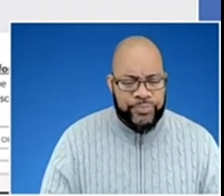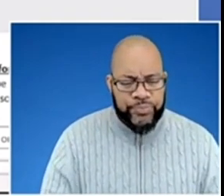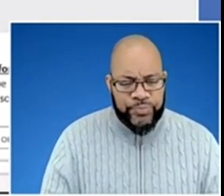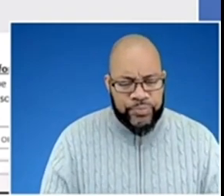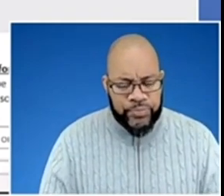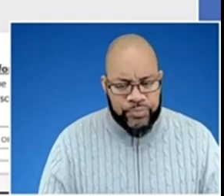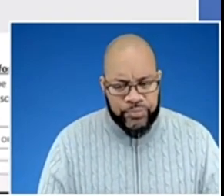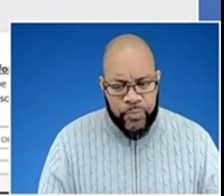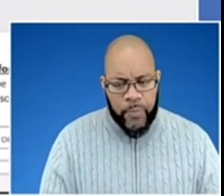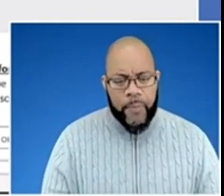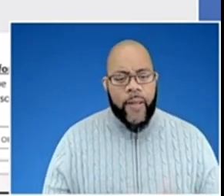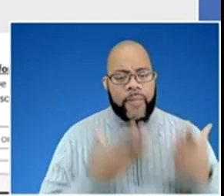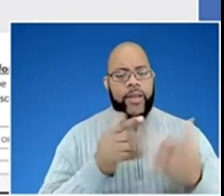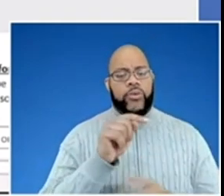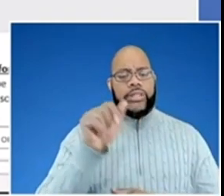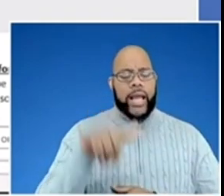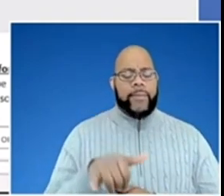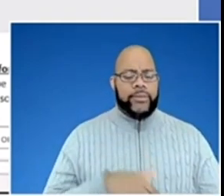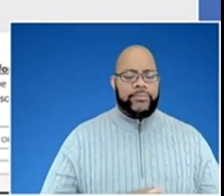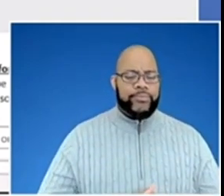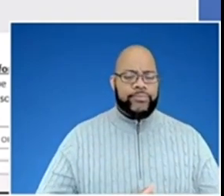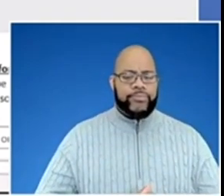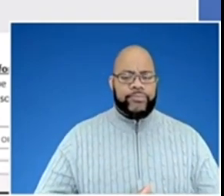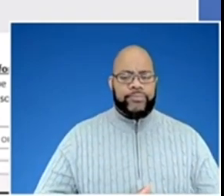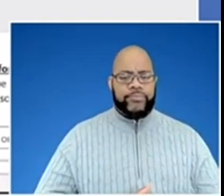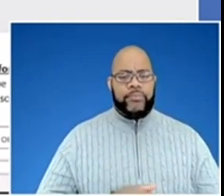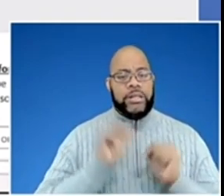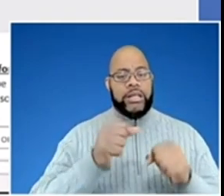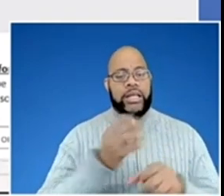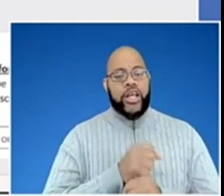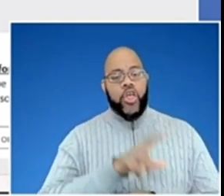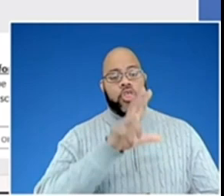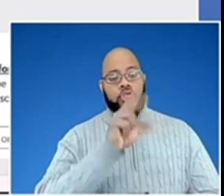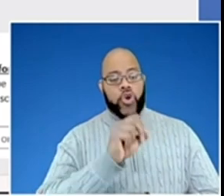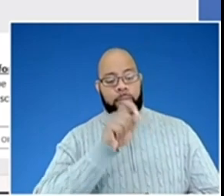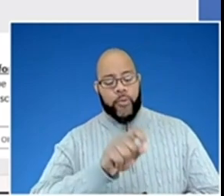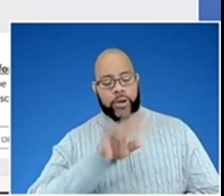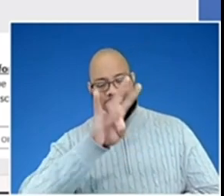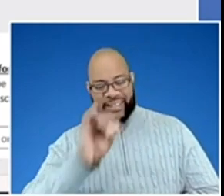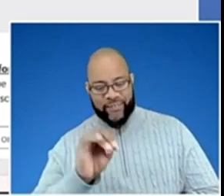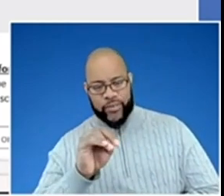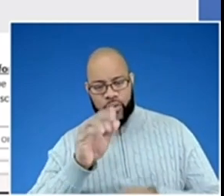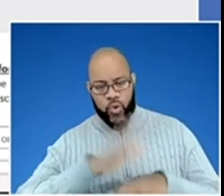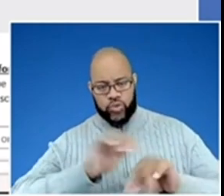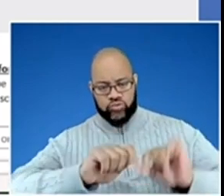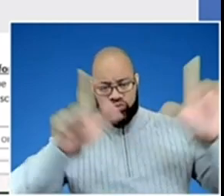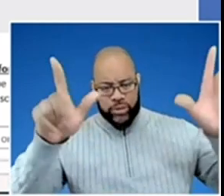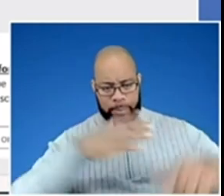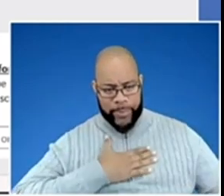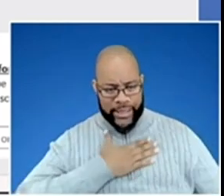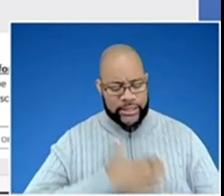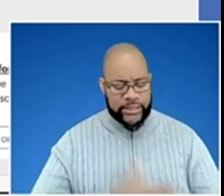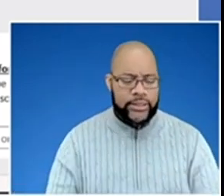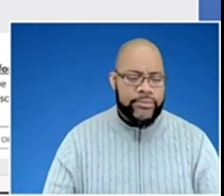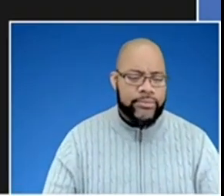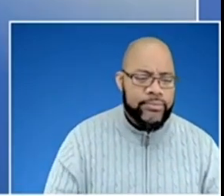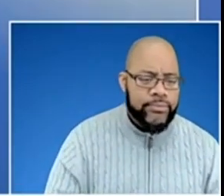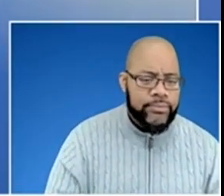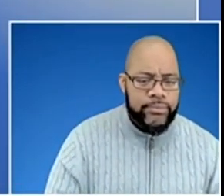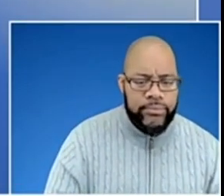Great, thank you, Tammy. So if we could get 30.70 up on our screen.